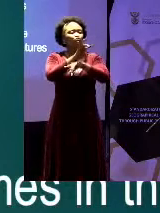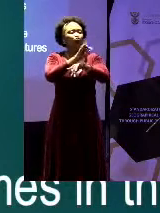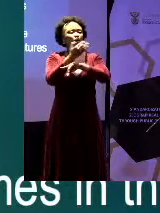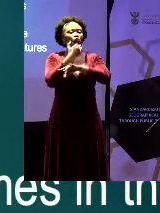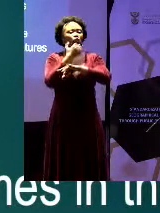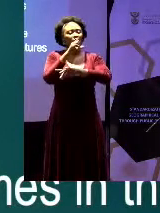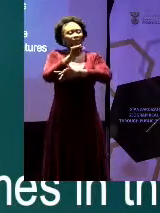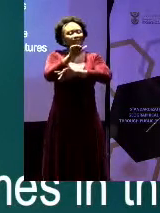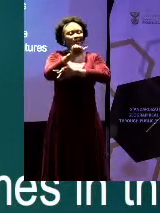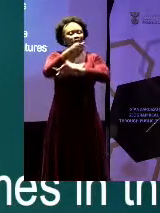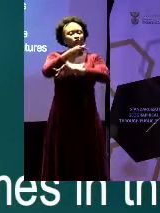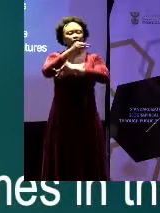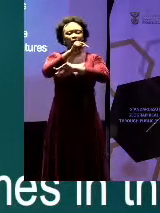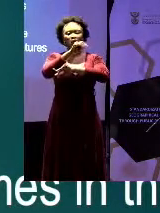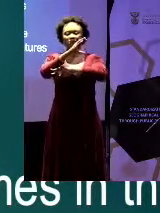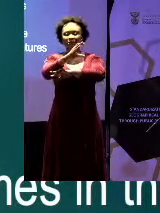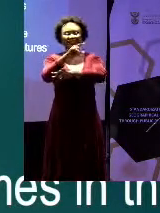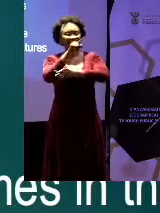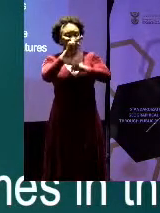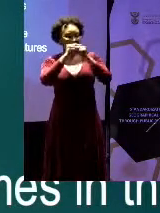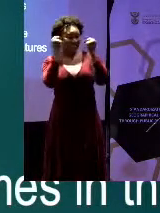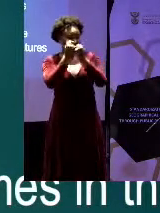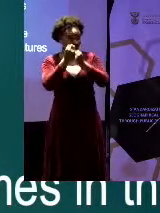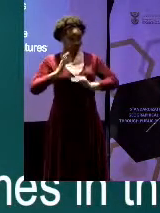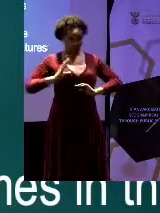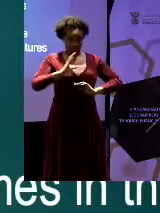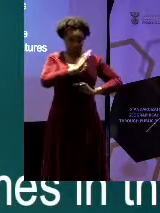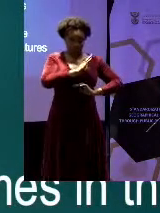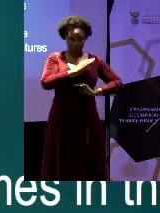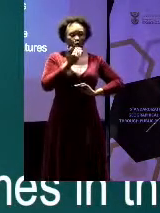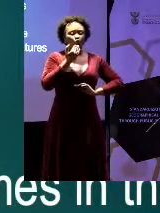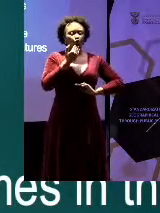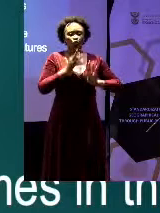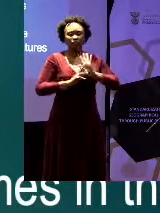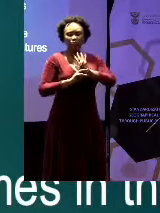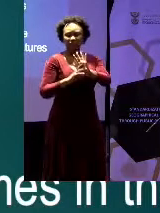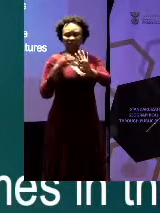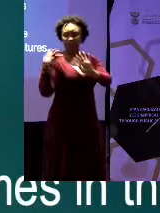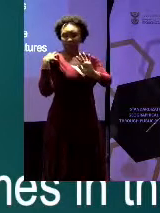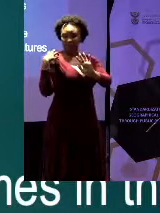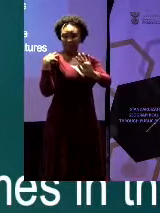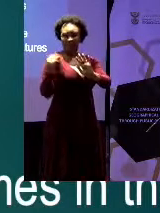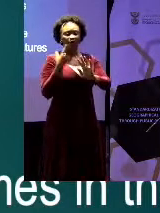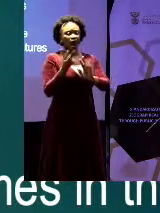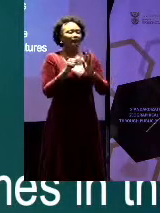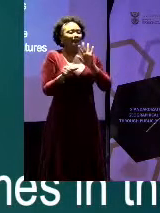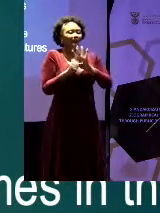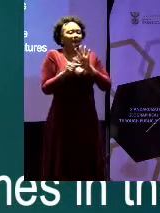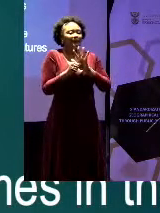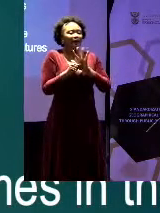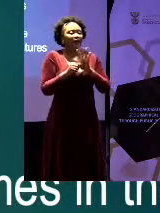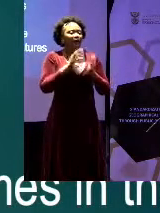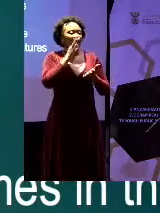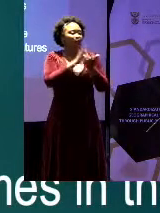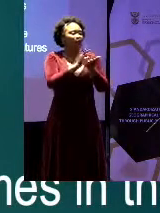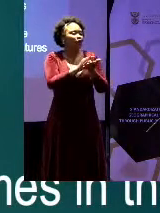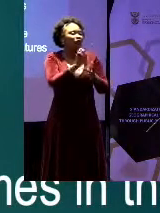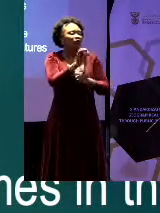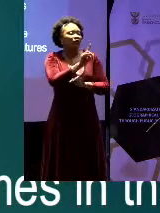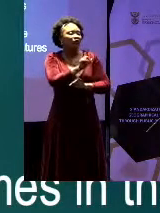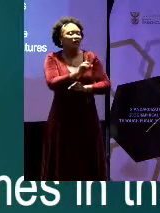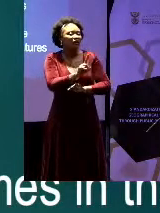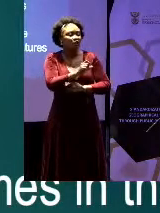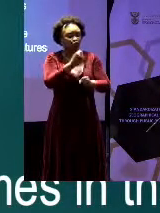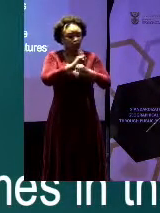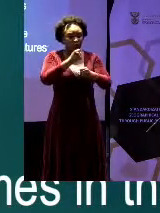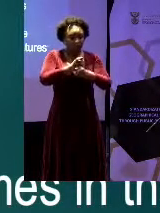National Council, of course through the Minister, on the name applications for geographical features in the Western Cape.